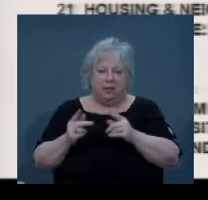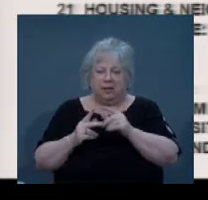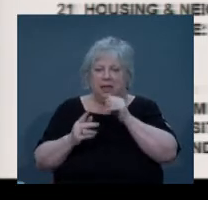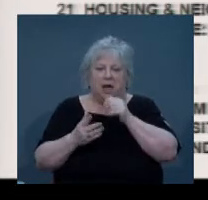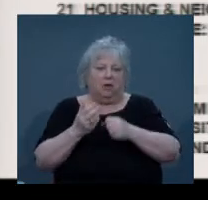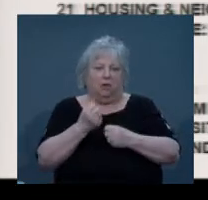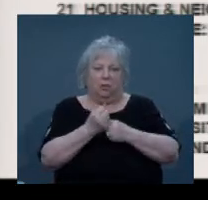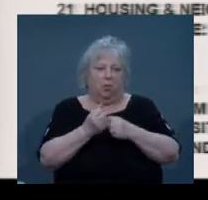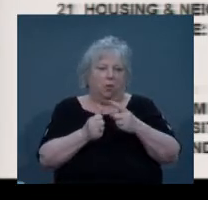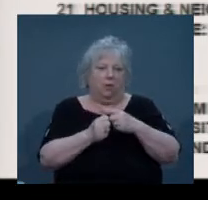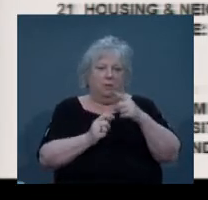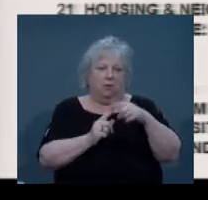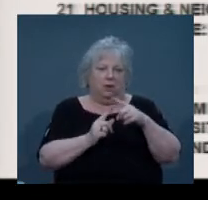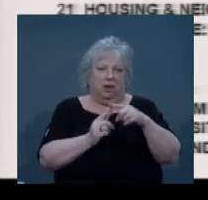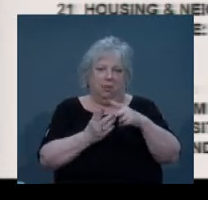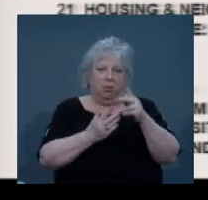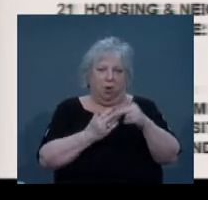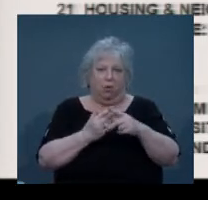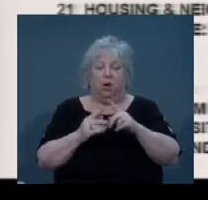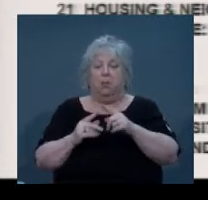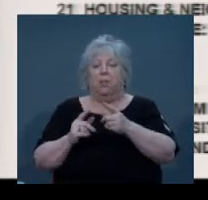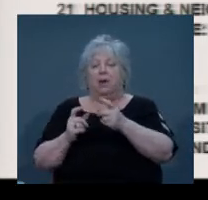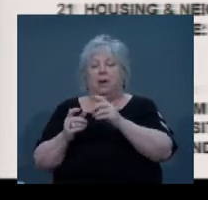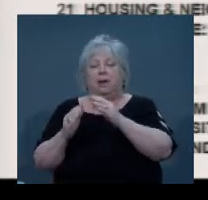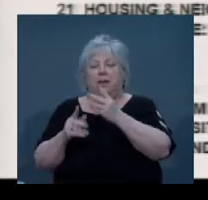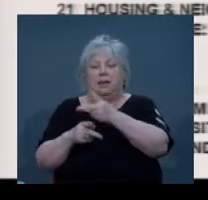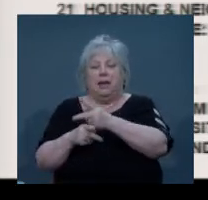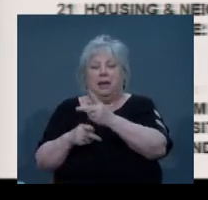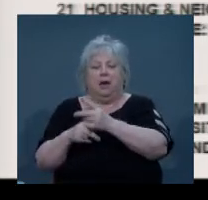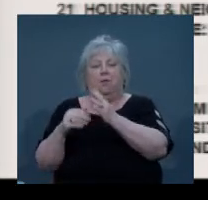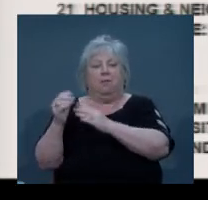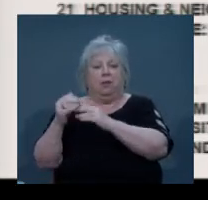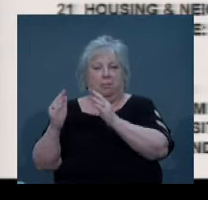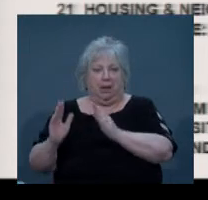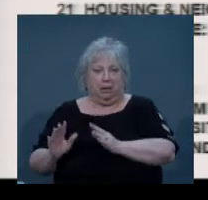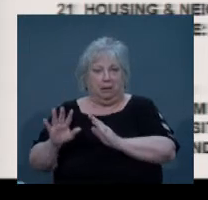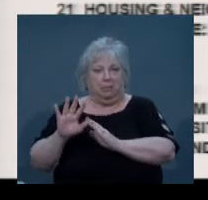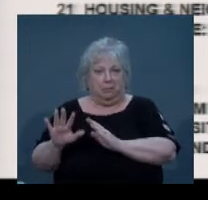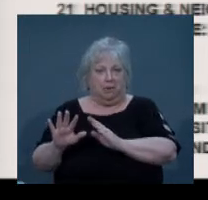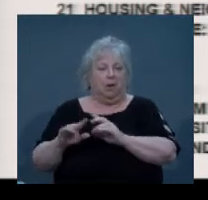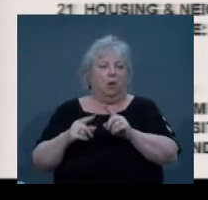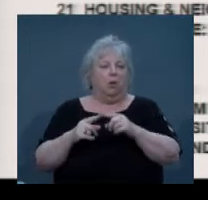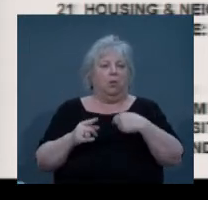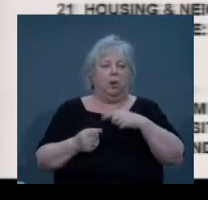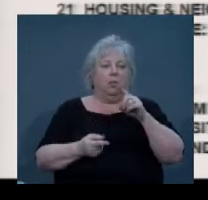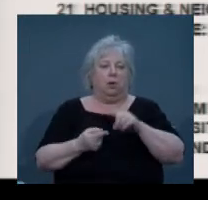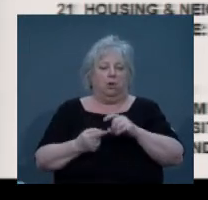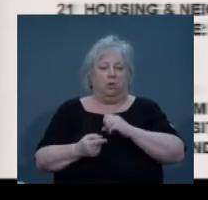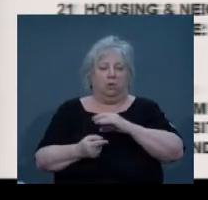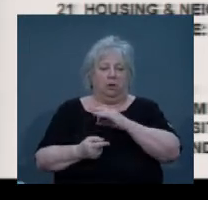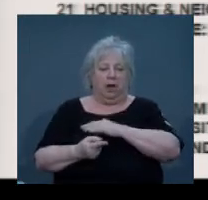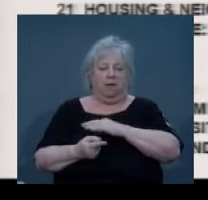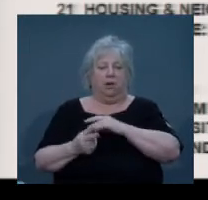support the First Tee program. It was to manage and maintain the city's facility. When we reduced staffing and went from 4 to